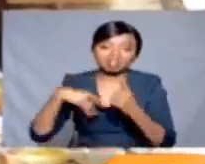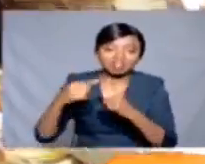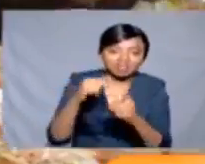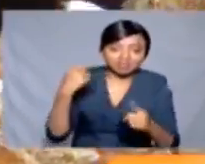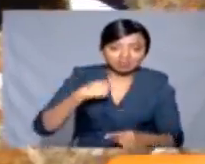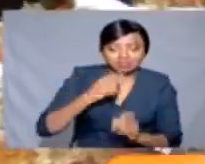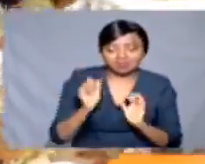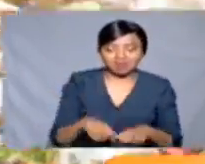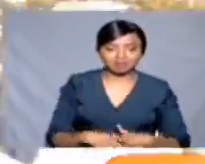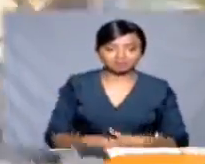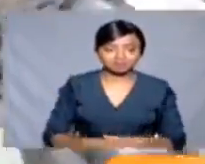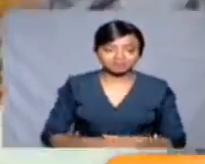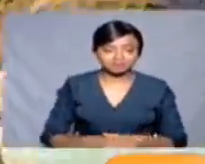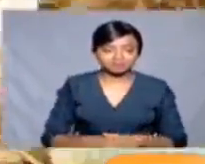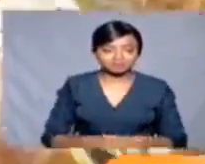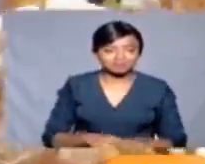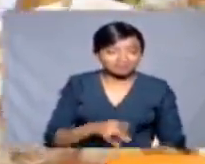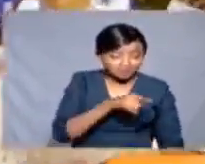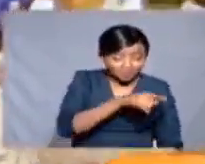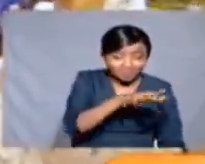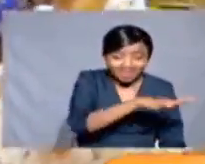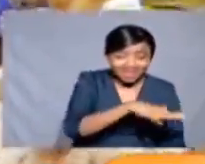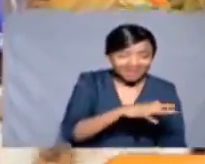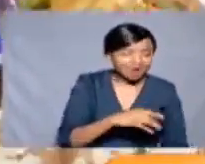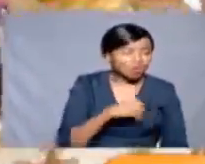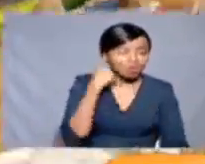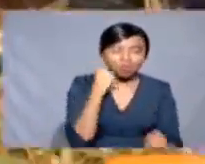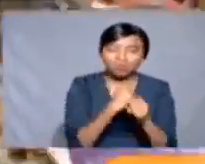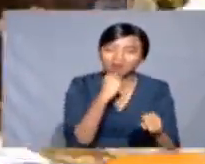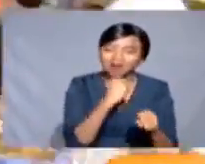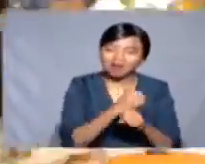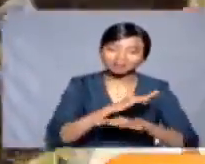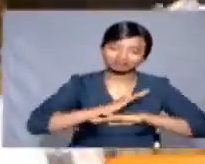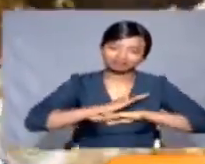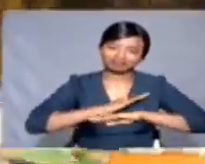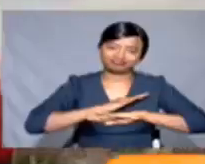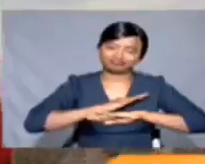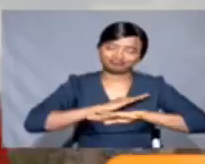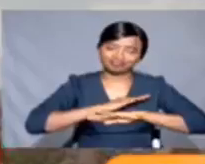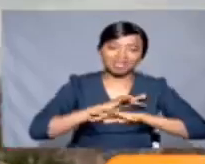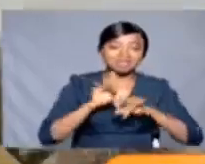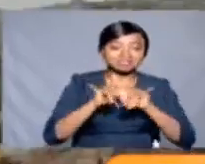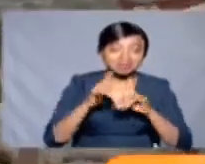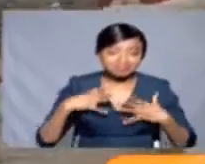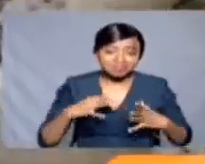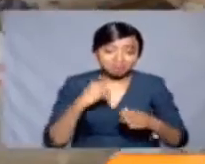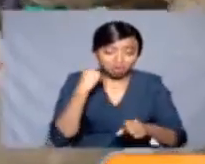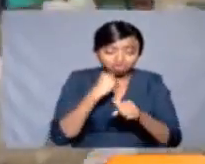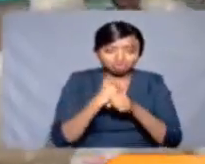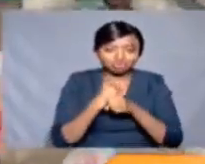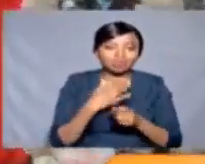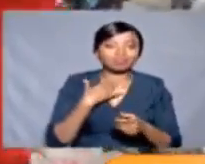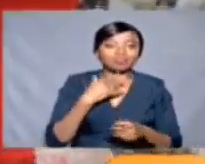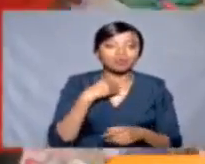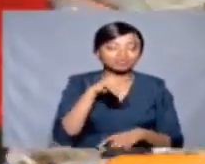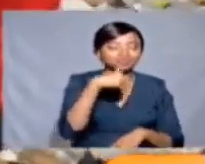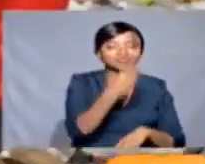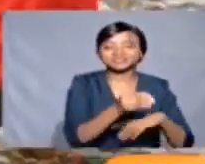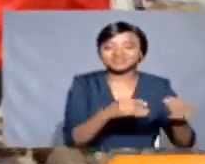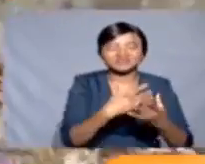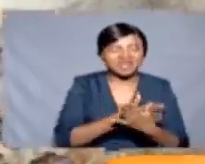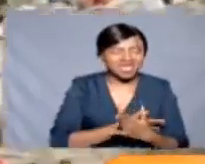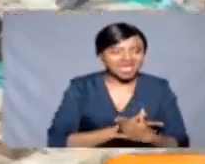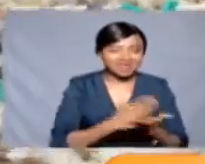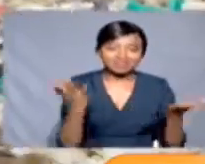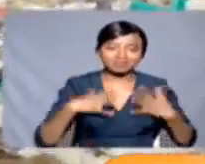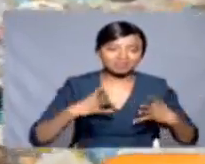At the dam site, there is enough work for everyone. Waste collectors as well as those whose job is to provide anything the